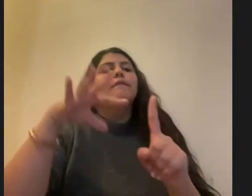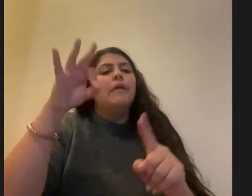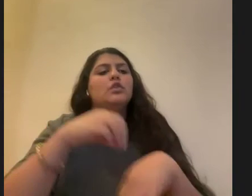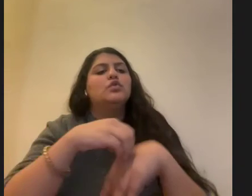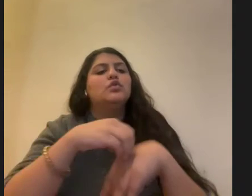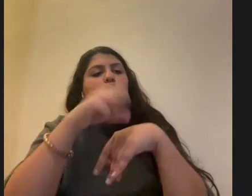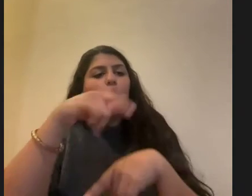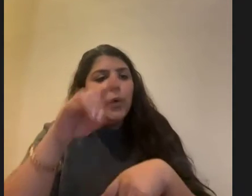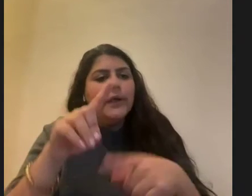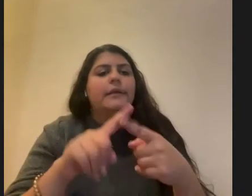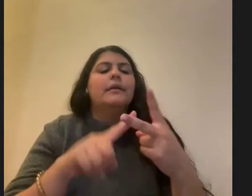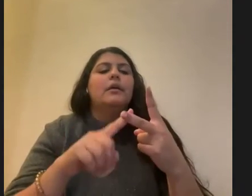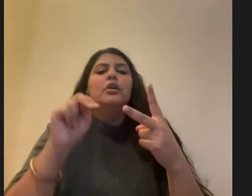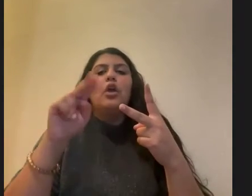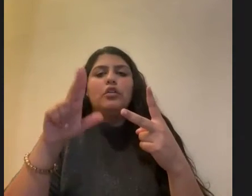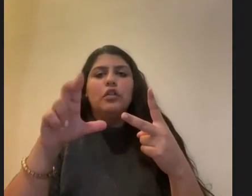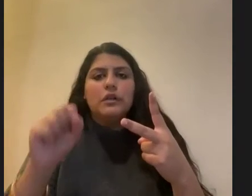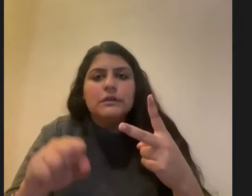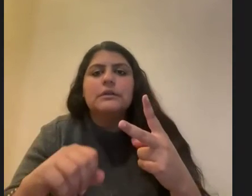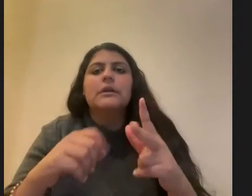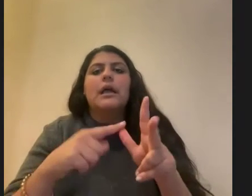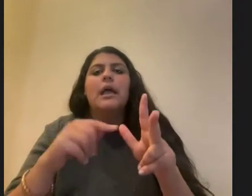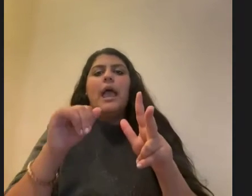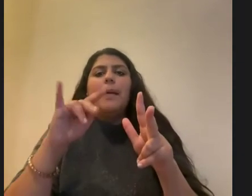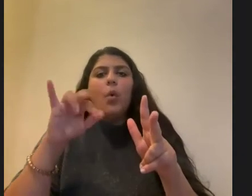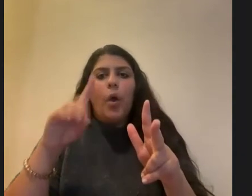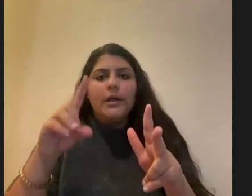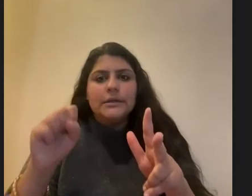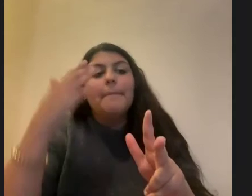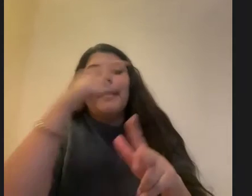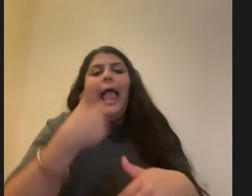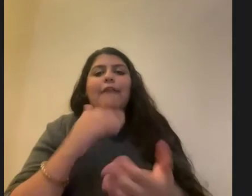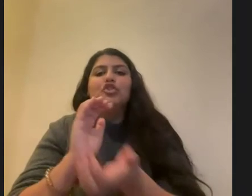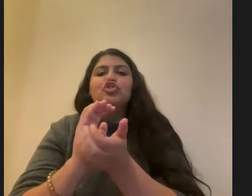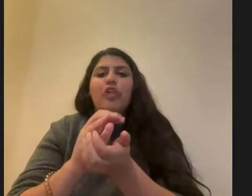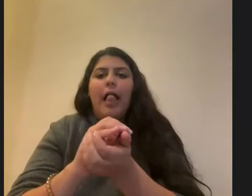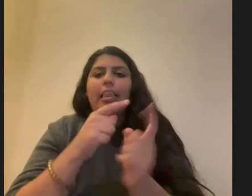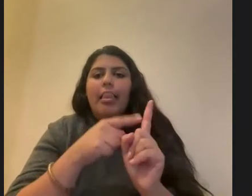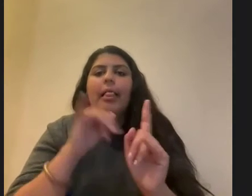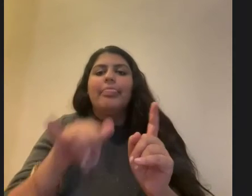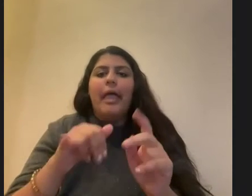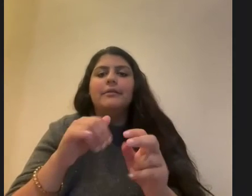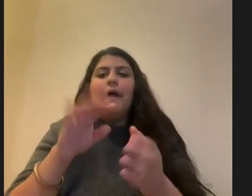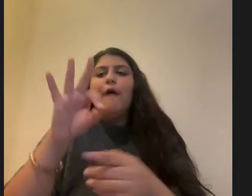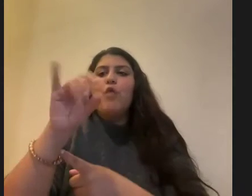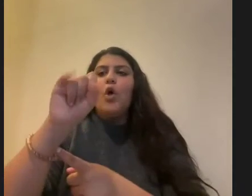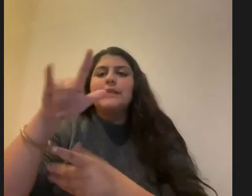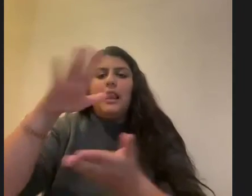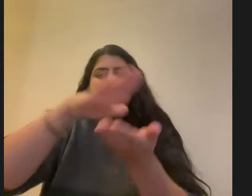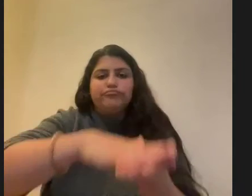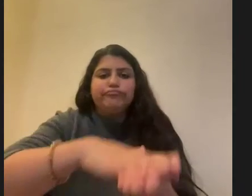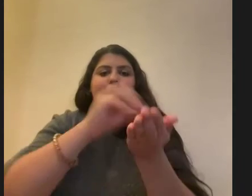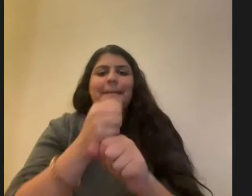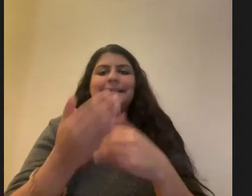like ammonoids, their ancestors, because they had shells that fossilized really well. But extinct species of